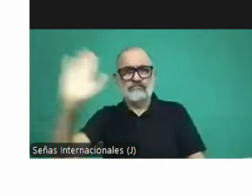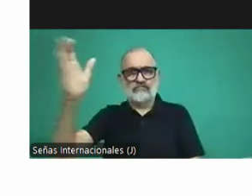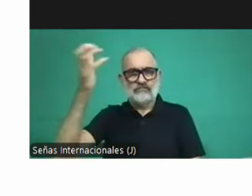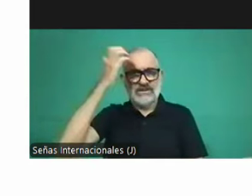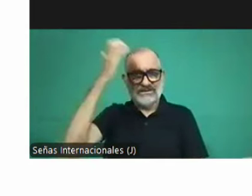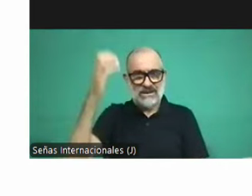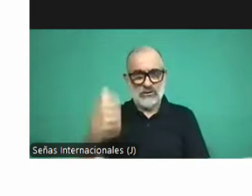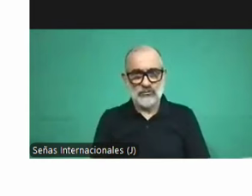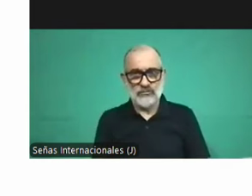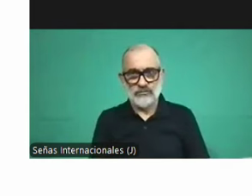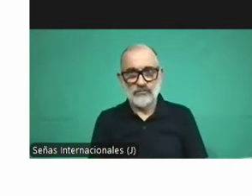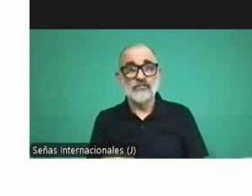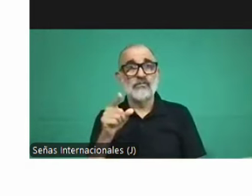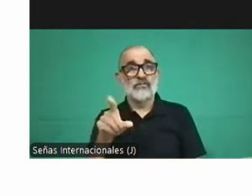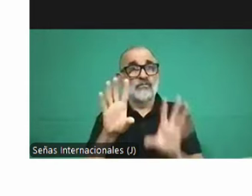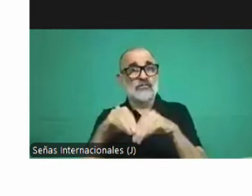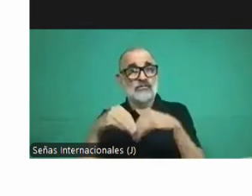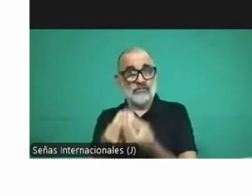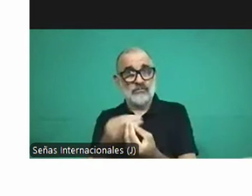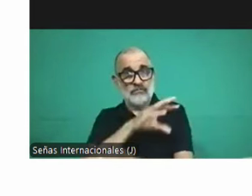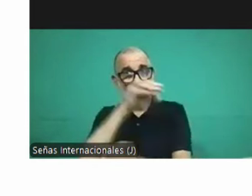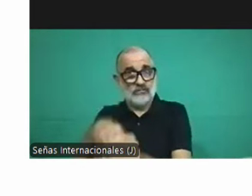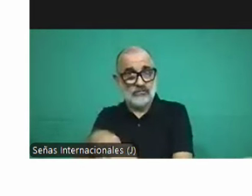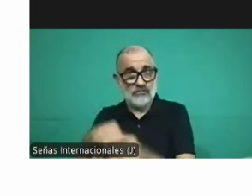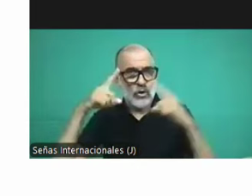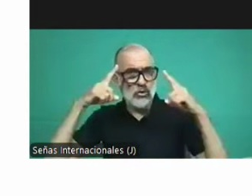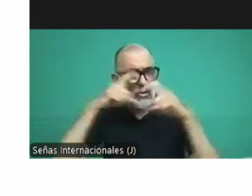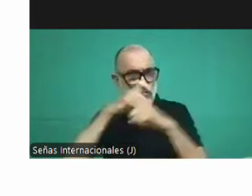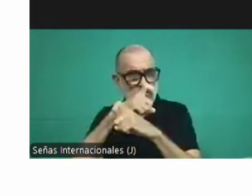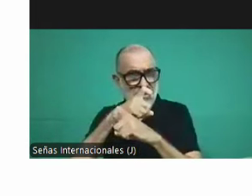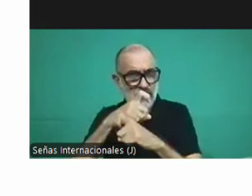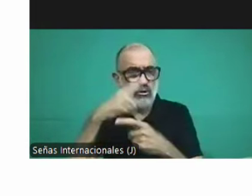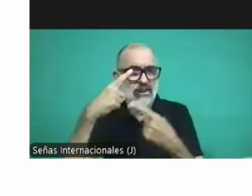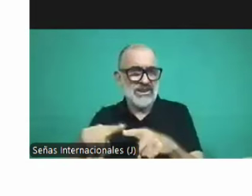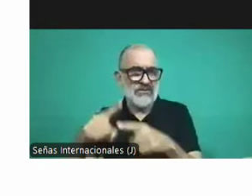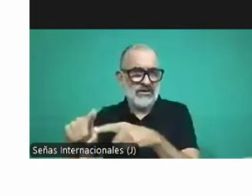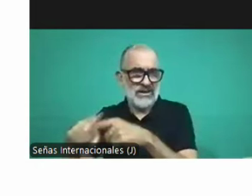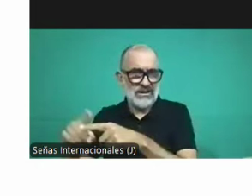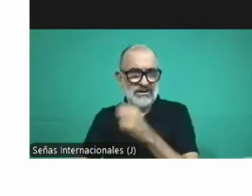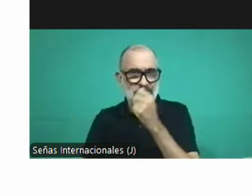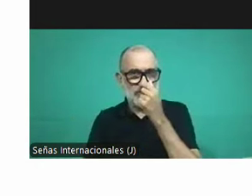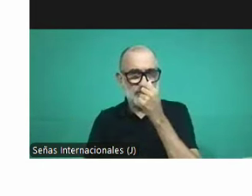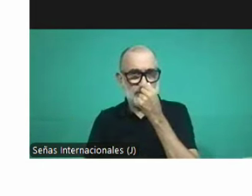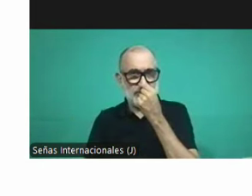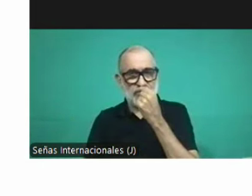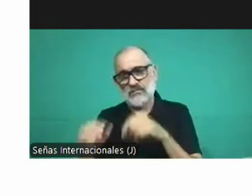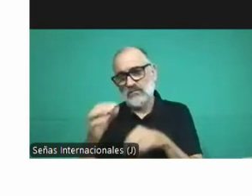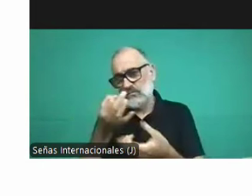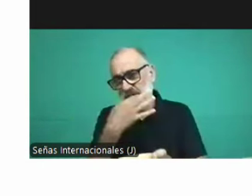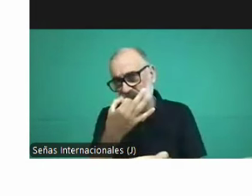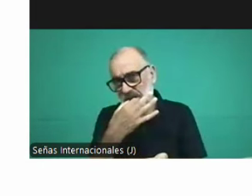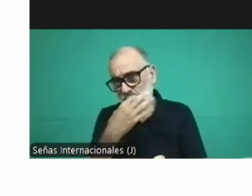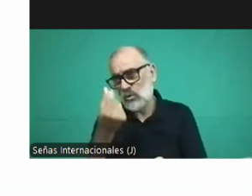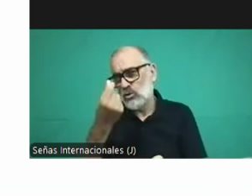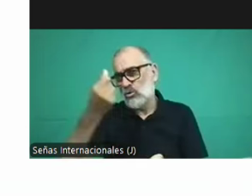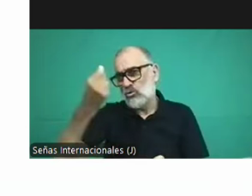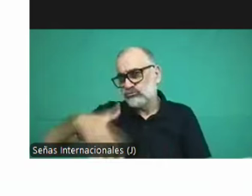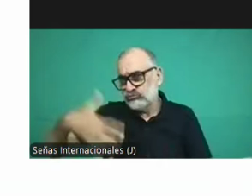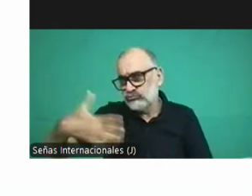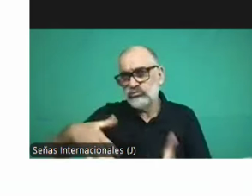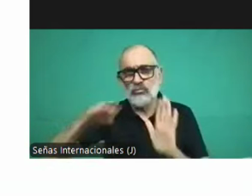this definitely includes procedures of high complexity in the IMAES, medications of high cost, programs